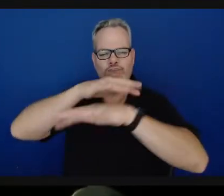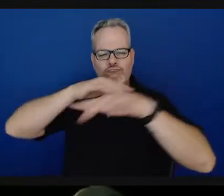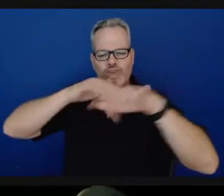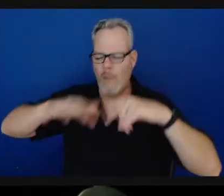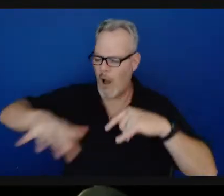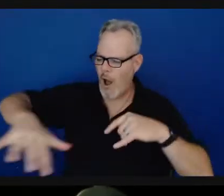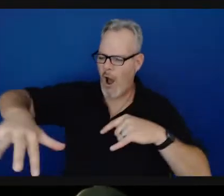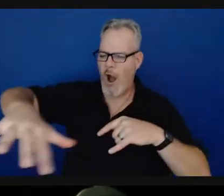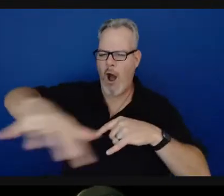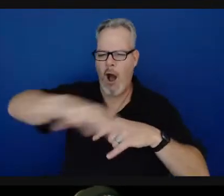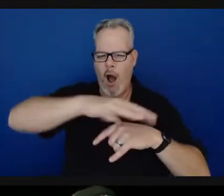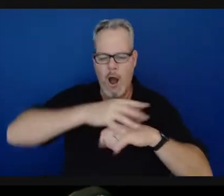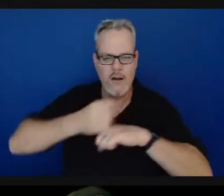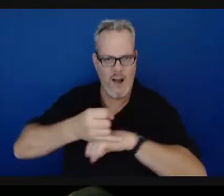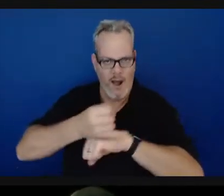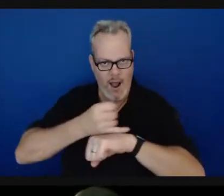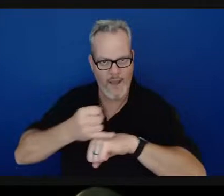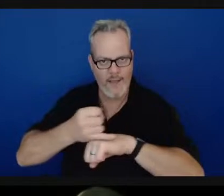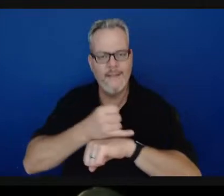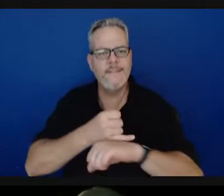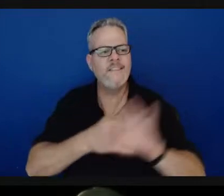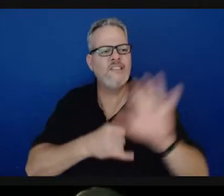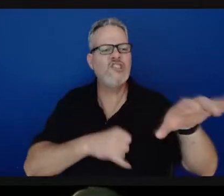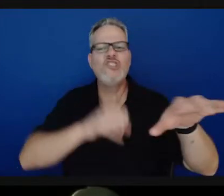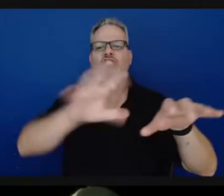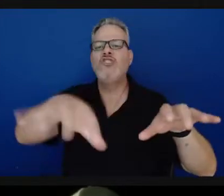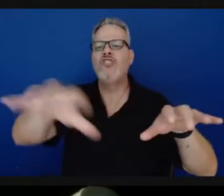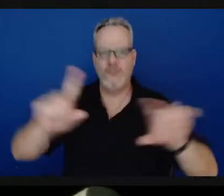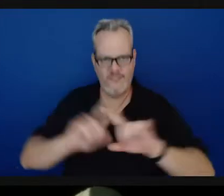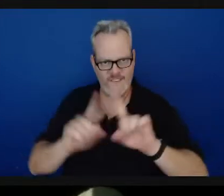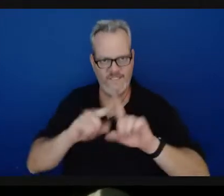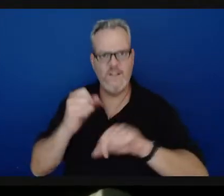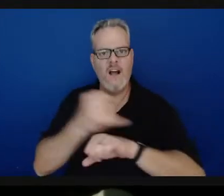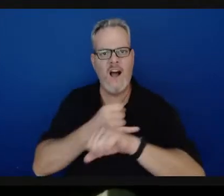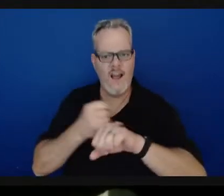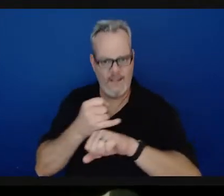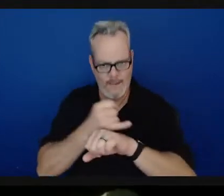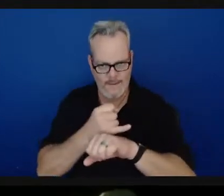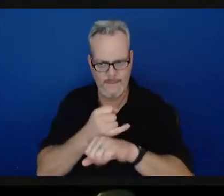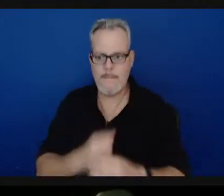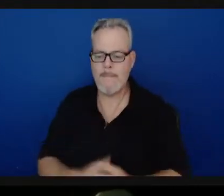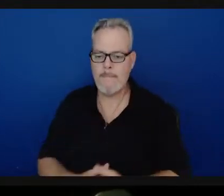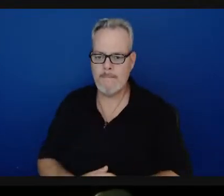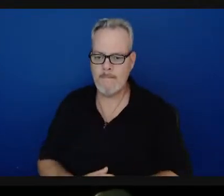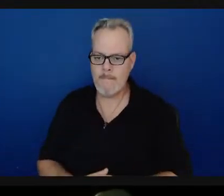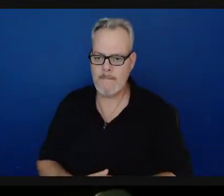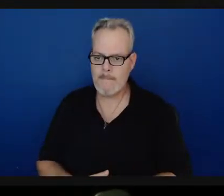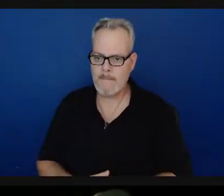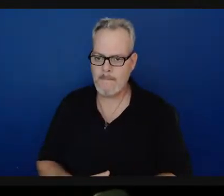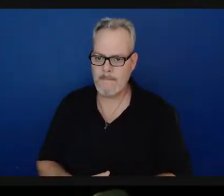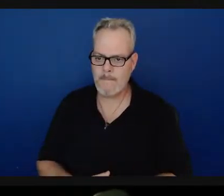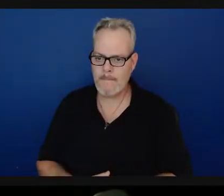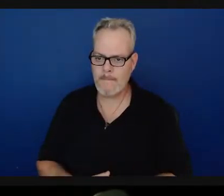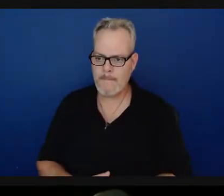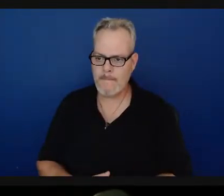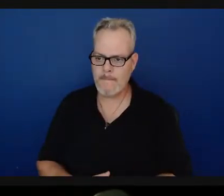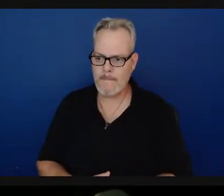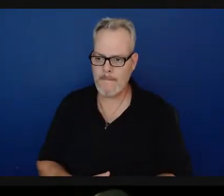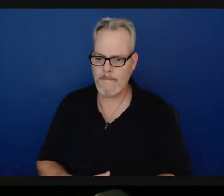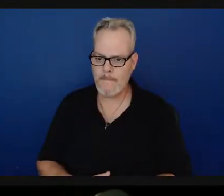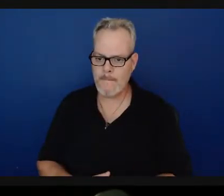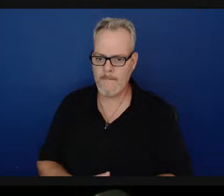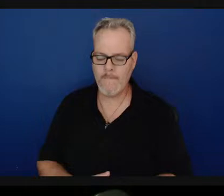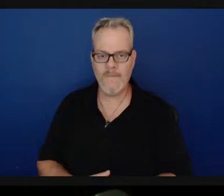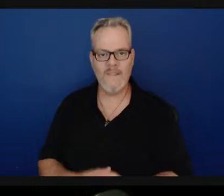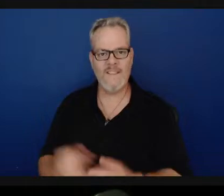All right, flying over that piece of road there. And I think we're going to come at a final